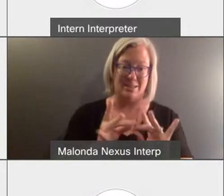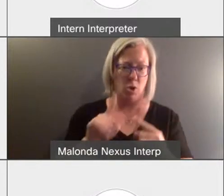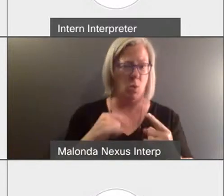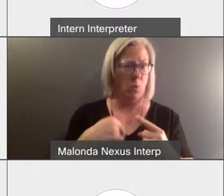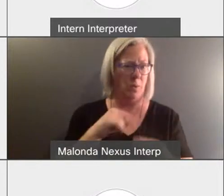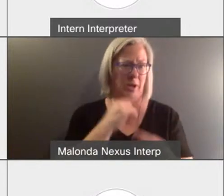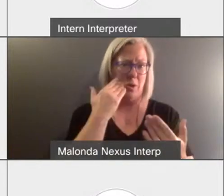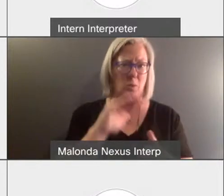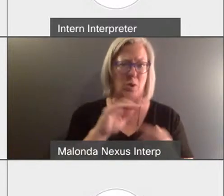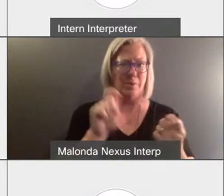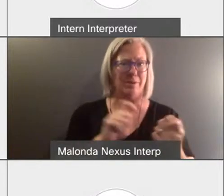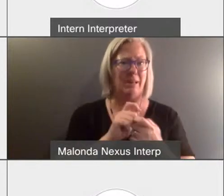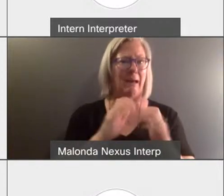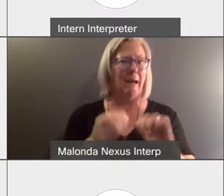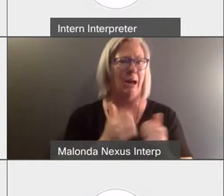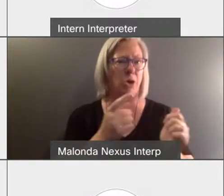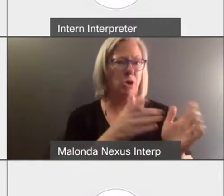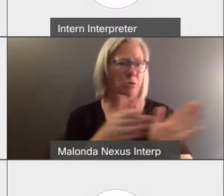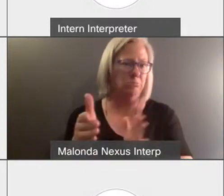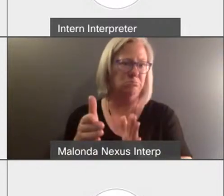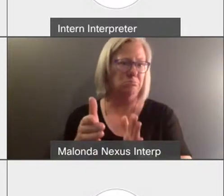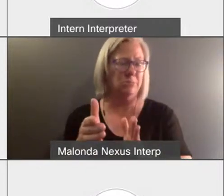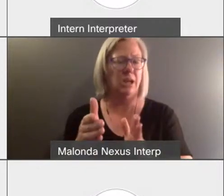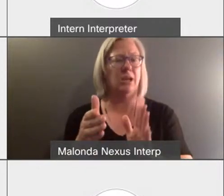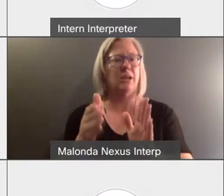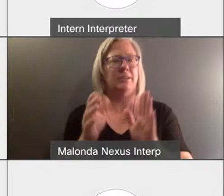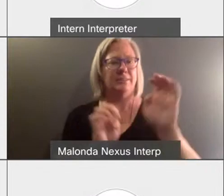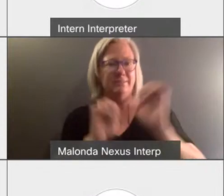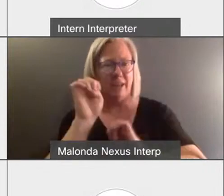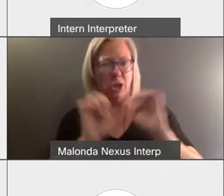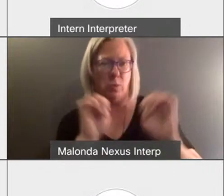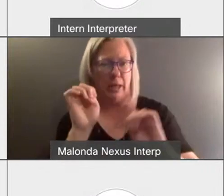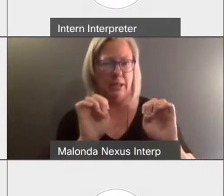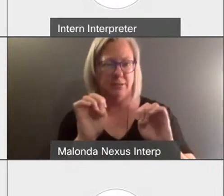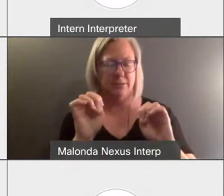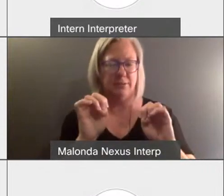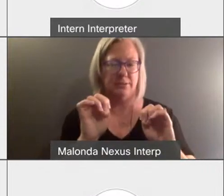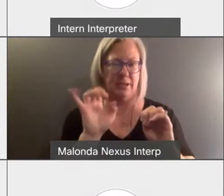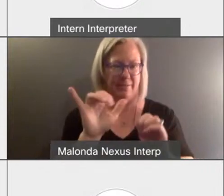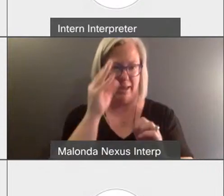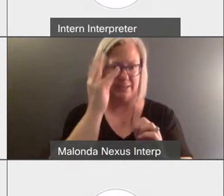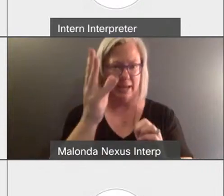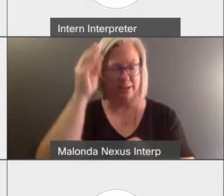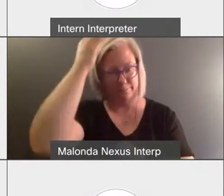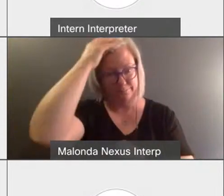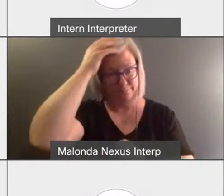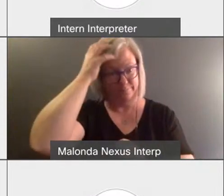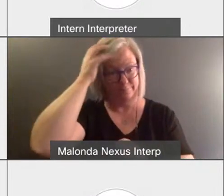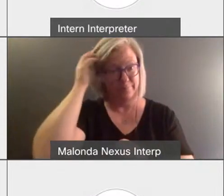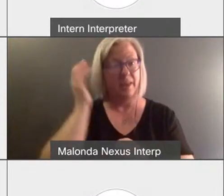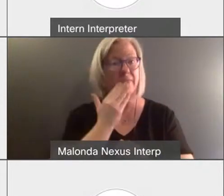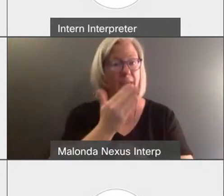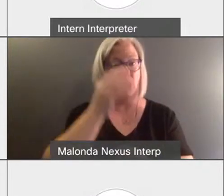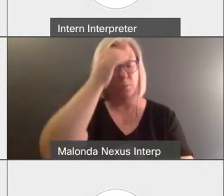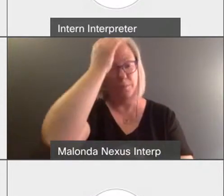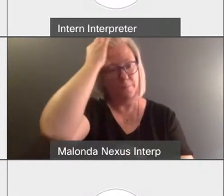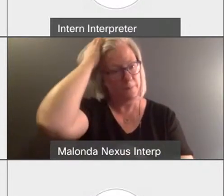not know exactly how you intend to evaluate that data. Thank you very